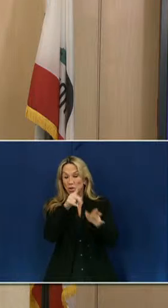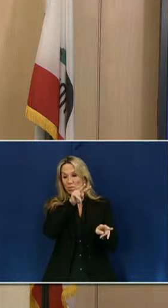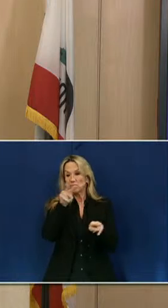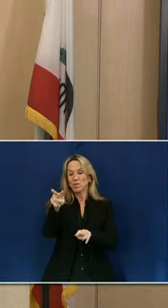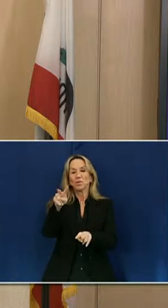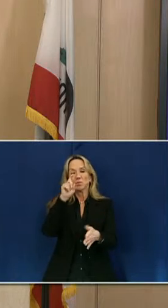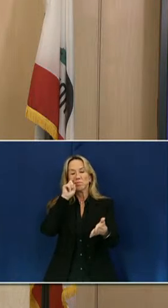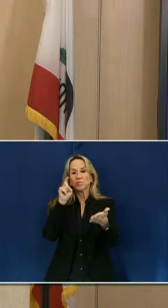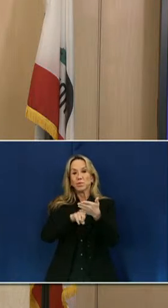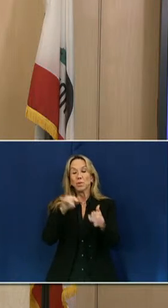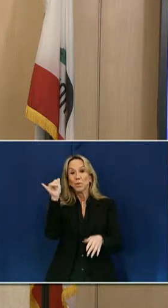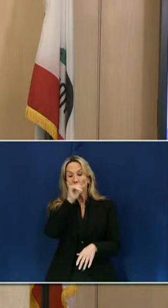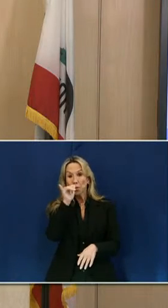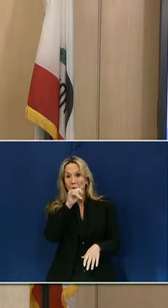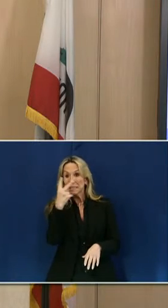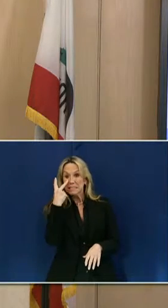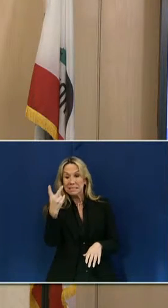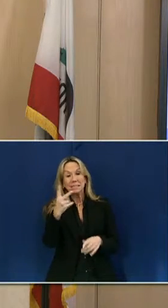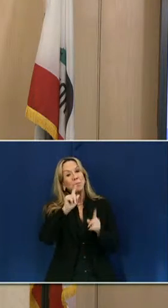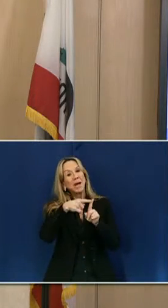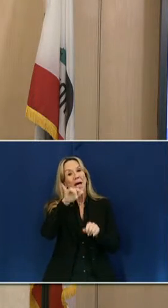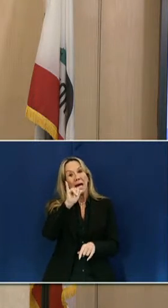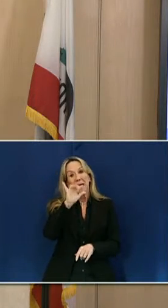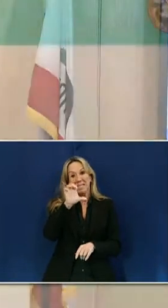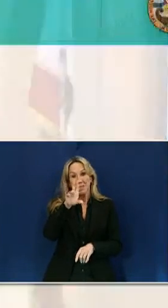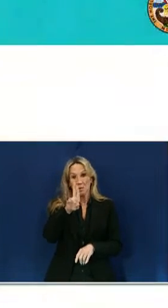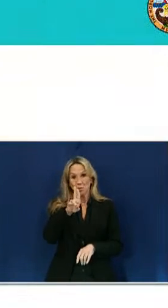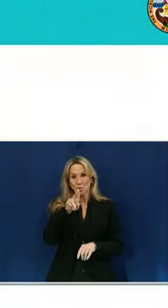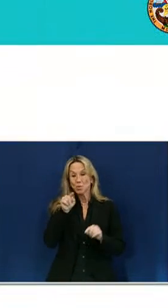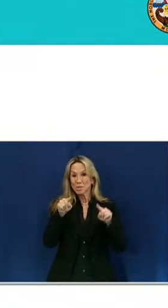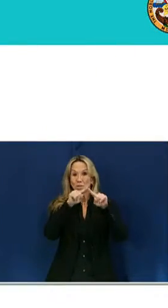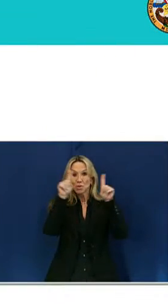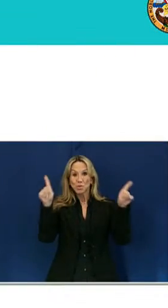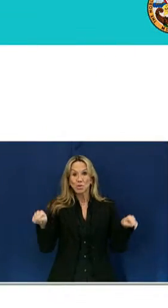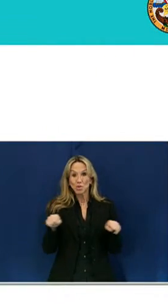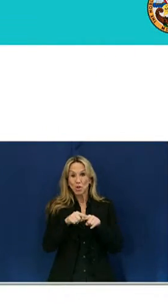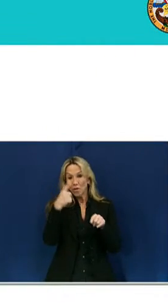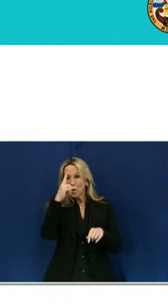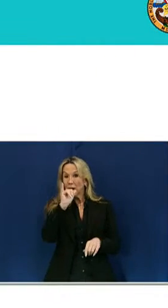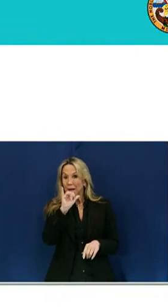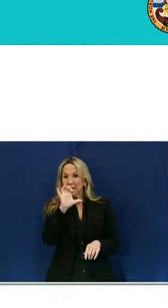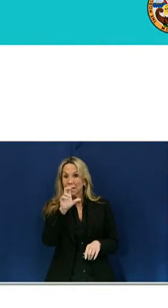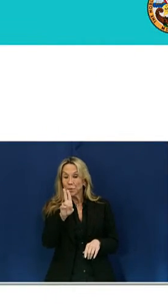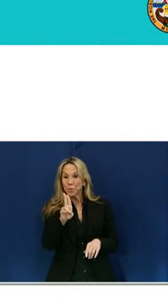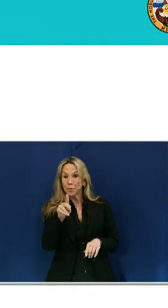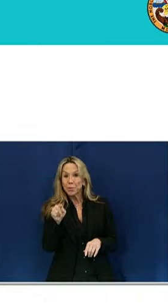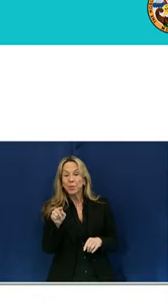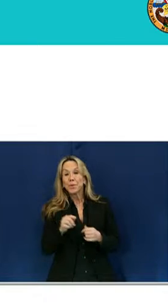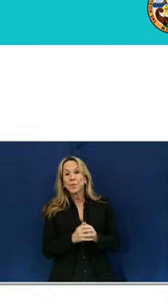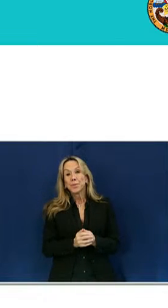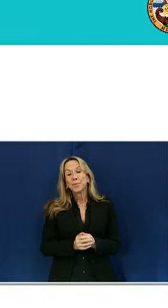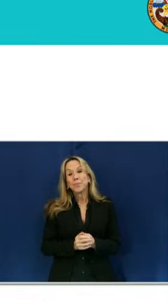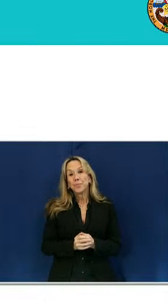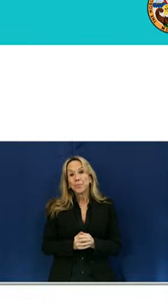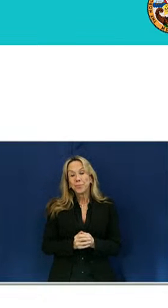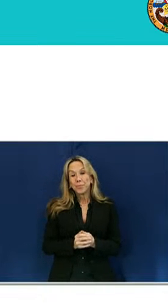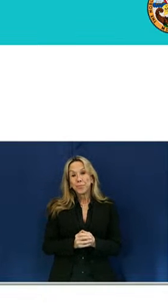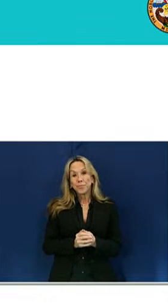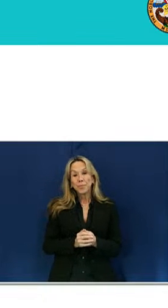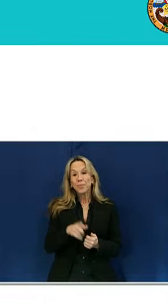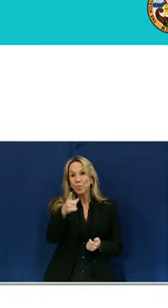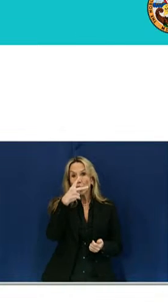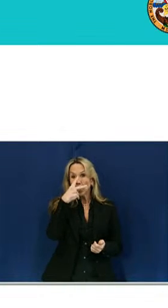concern around, in particular, the ICU utilization. And again, the capacity here that we're talking about is based